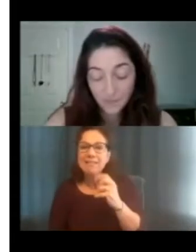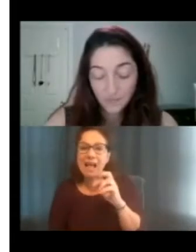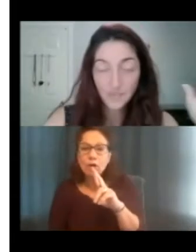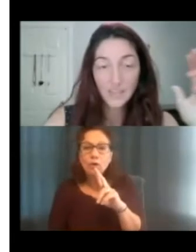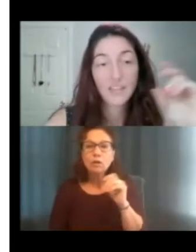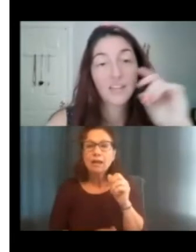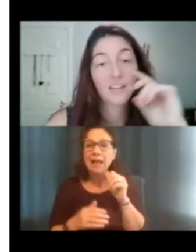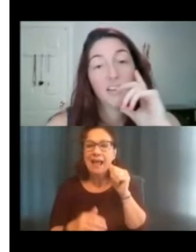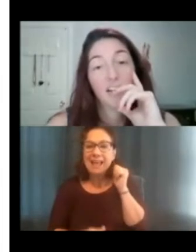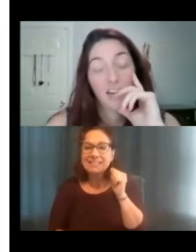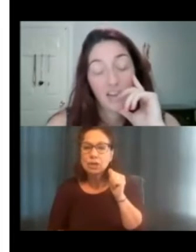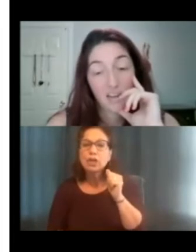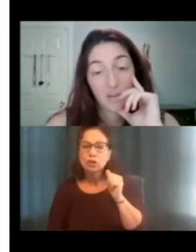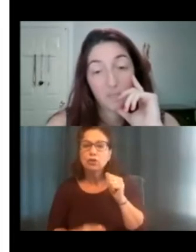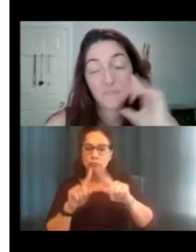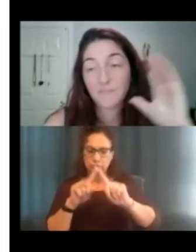insula.